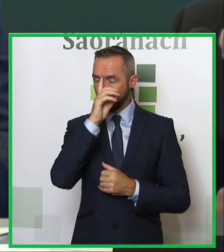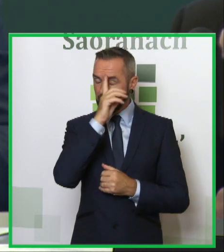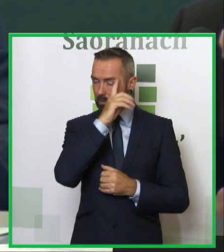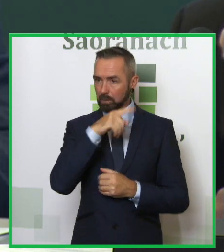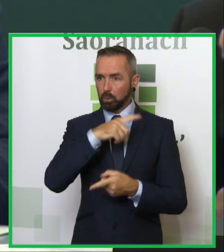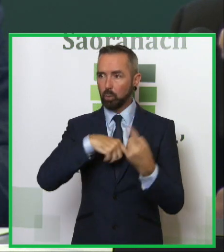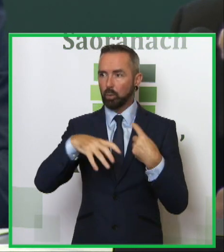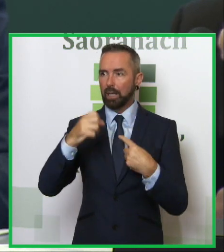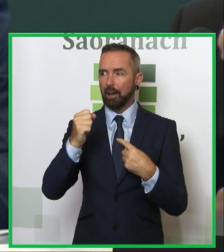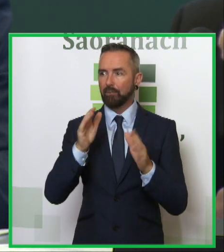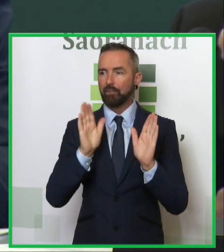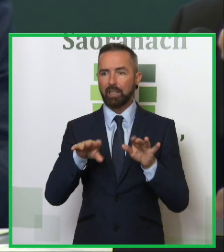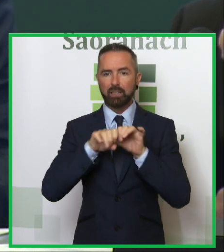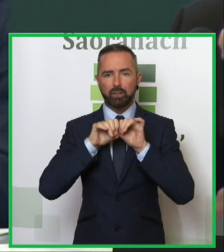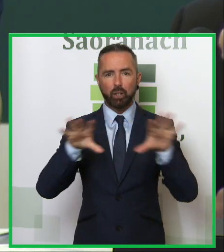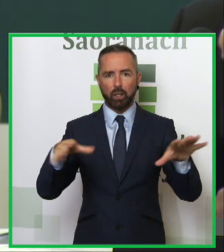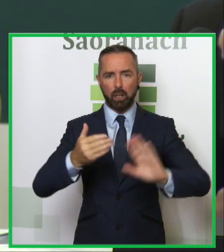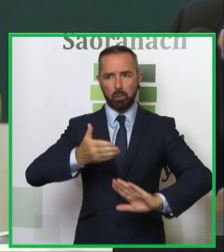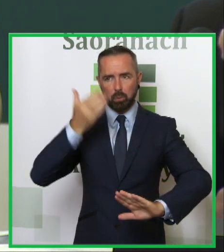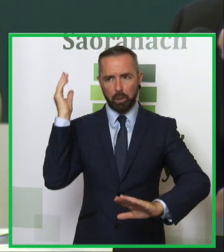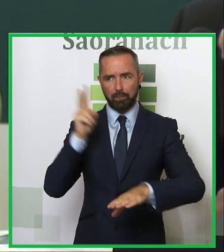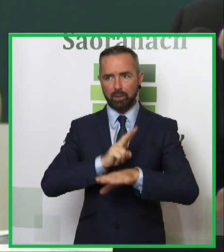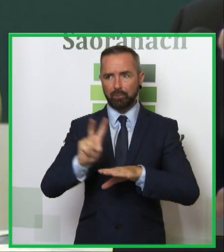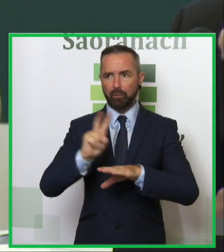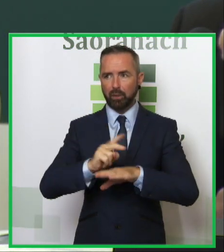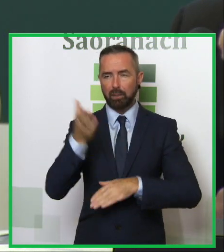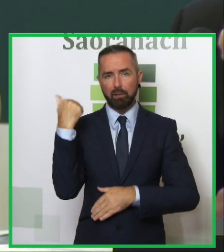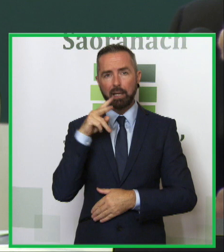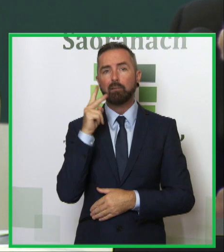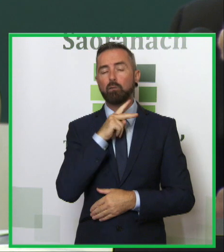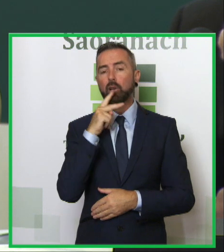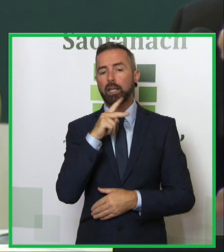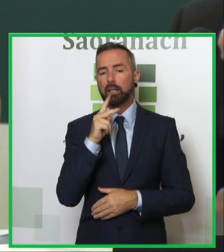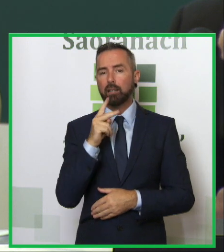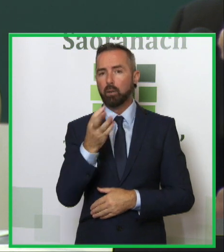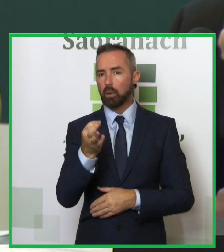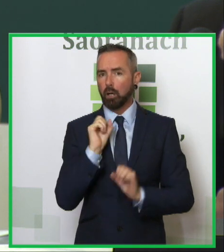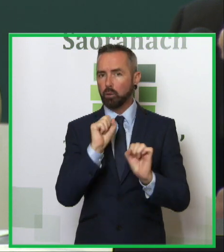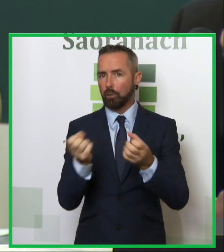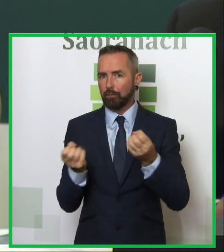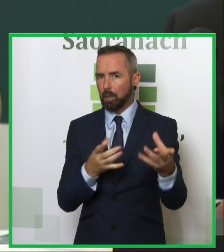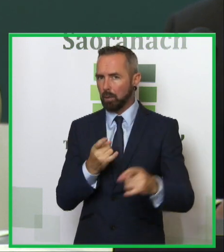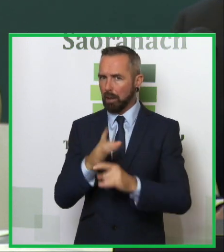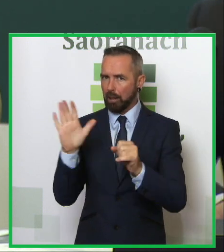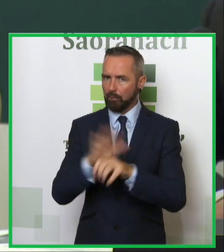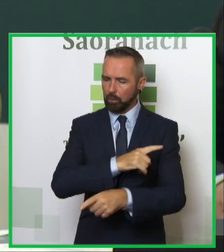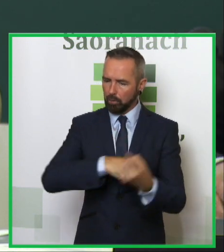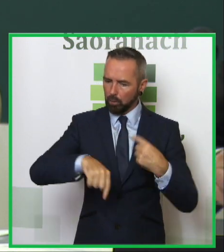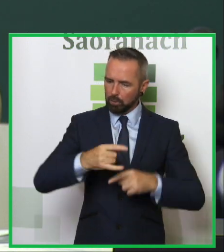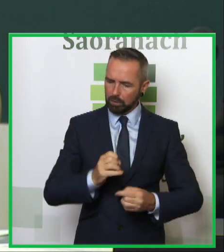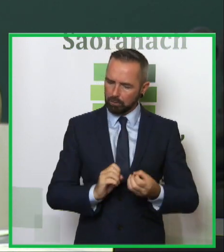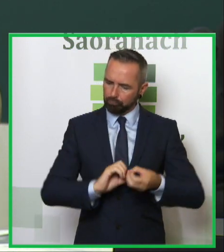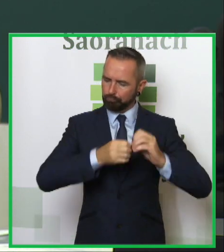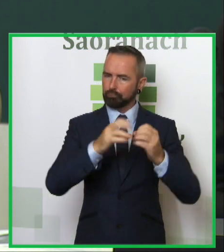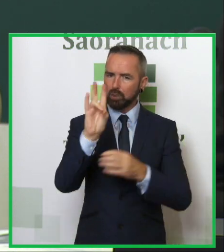had circulated a previous version of it Friday of last week, and we got your feedback from it, which has been very helpful to us. What